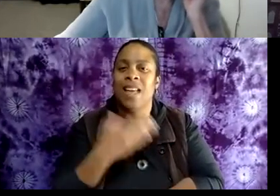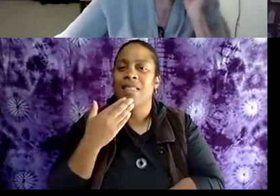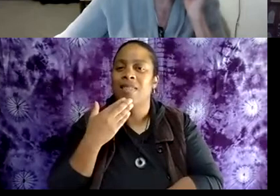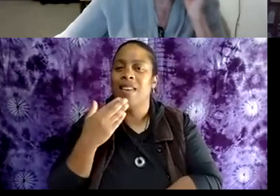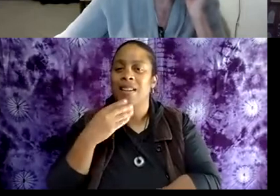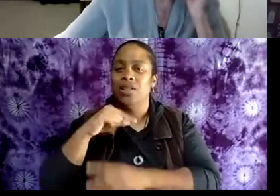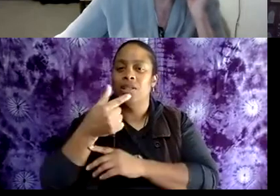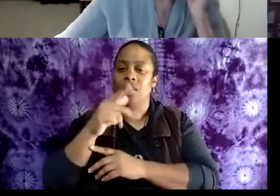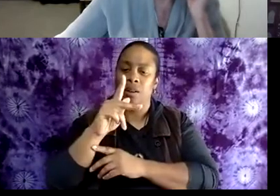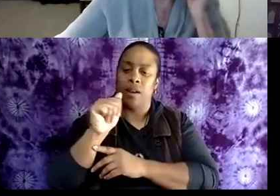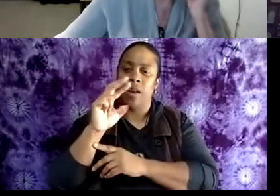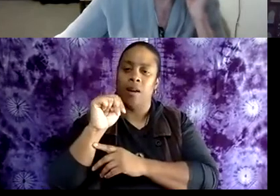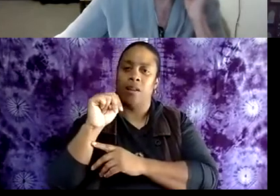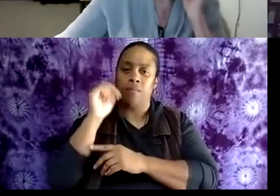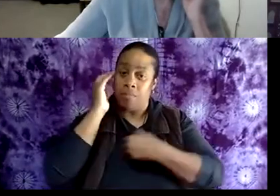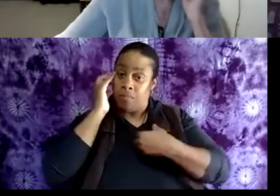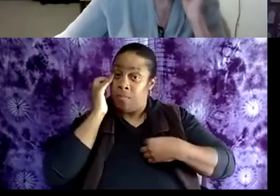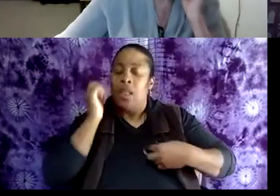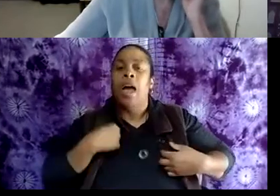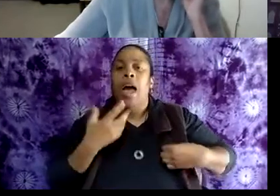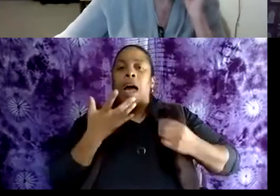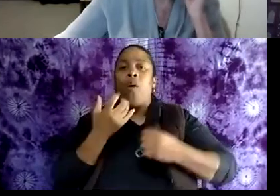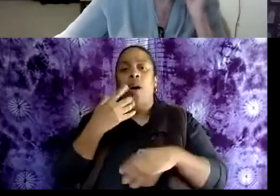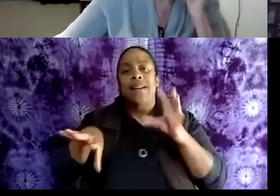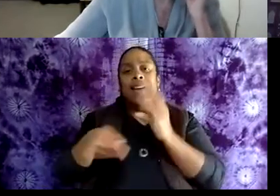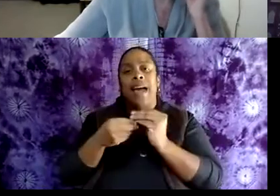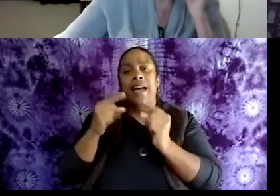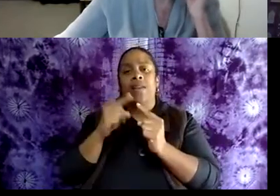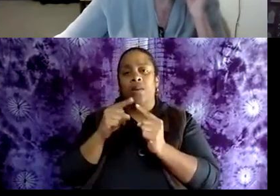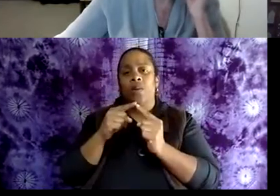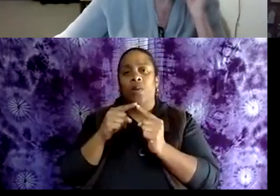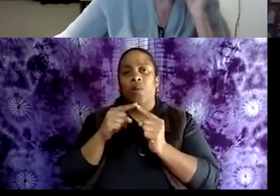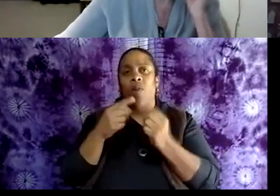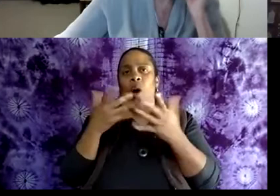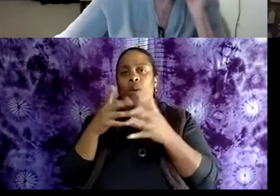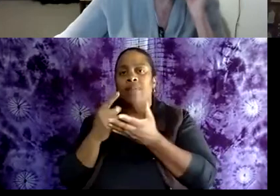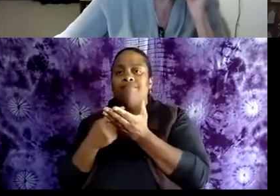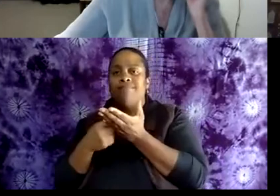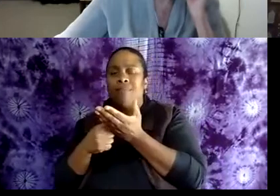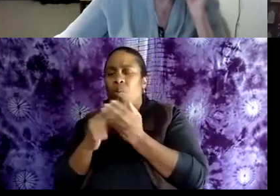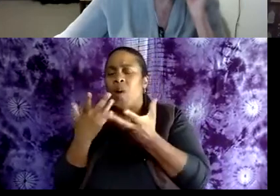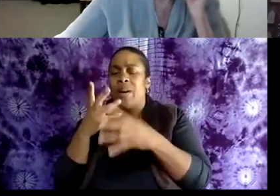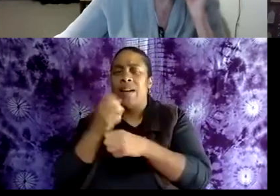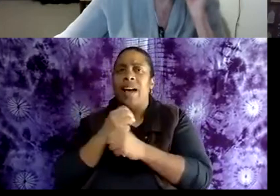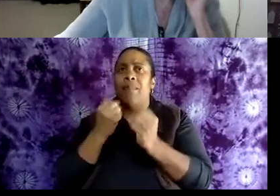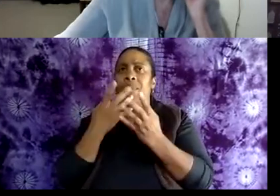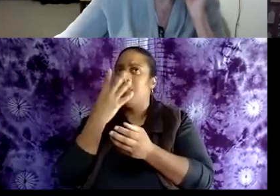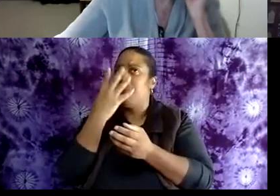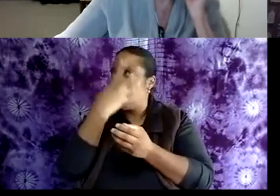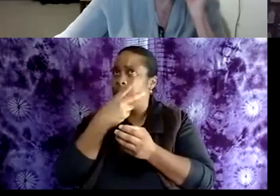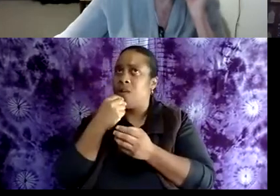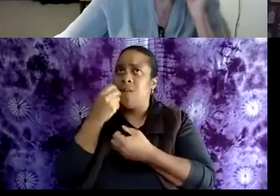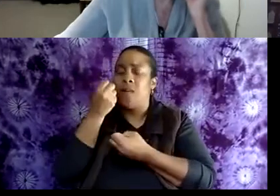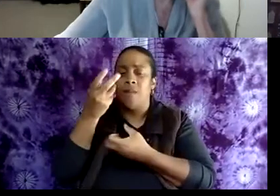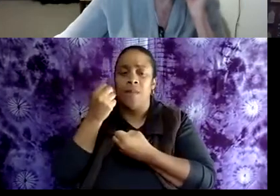Karen. I just want to kind of add to what's already been said here, because you've gotten a lot of beautiful information. And what was coming through for